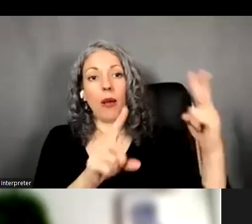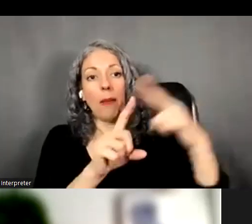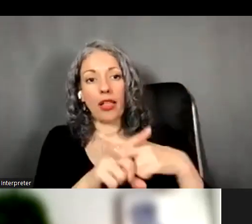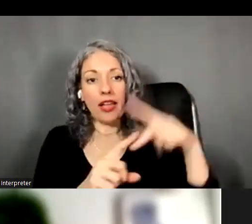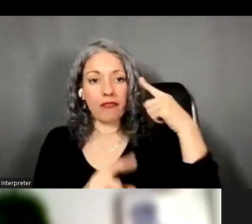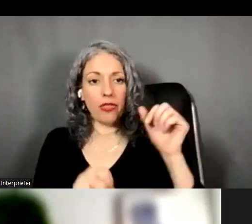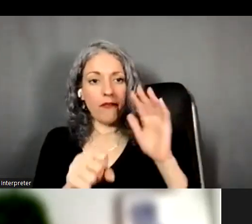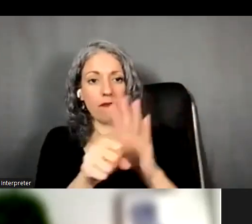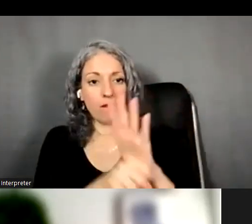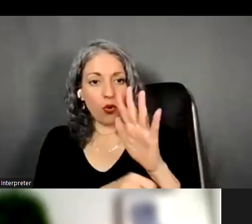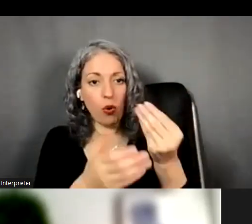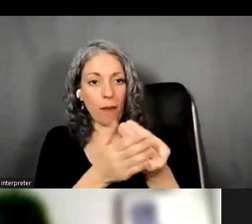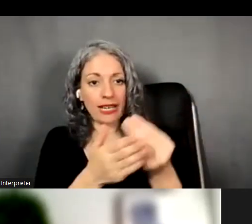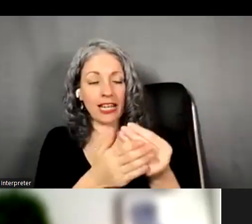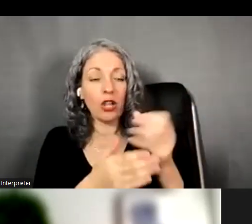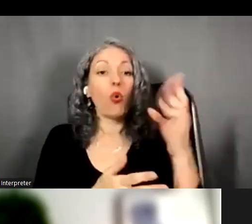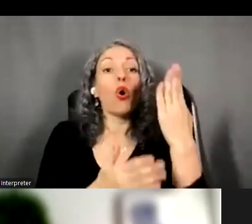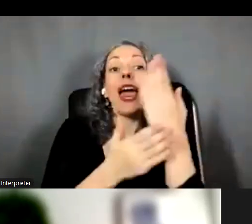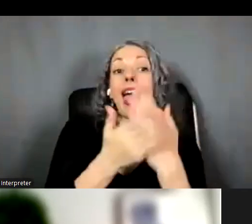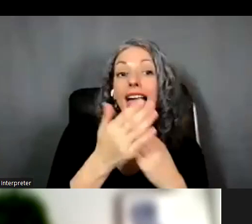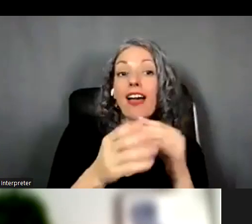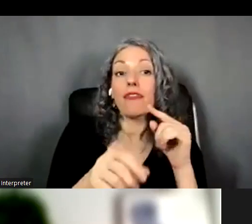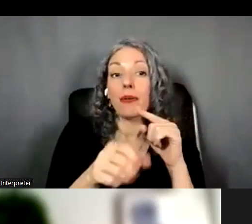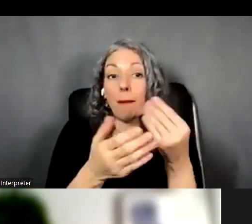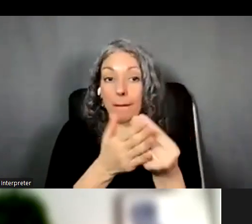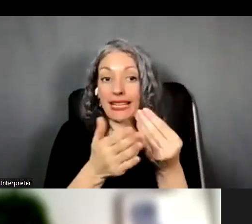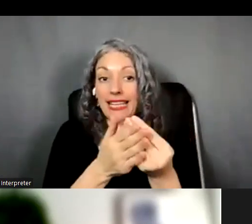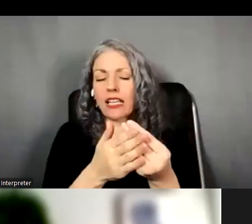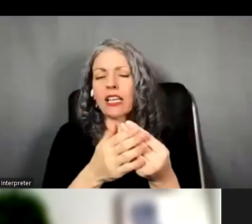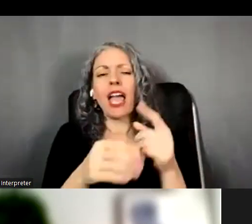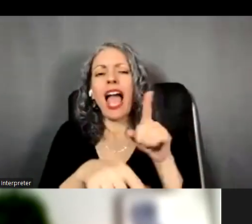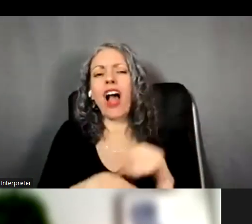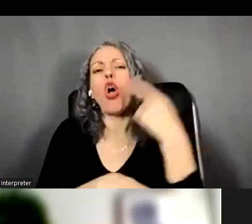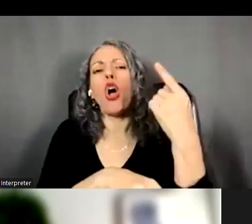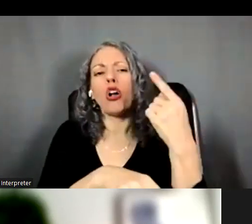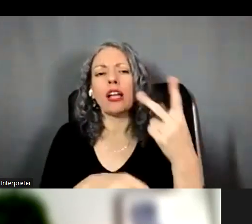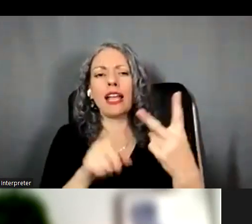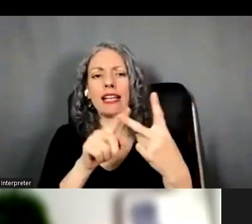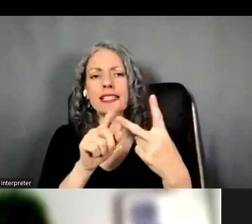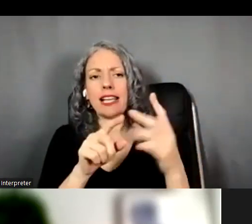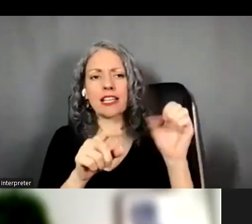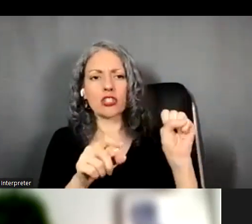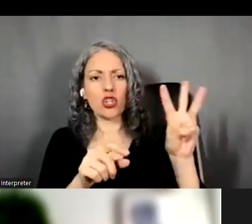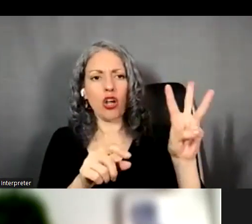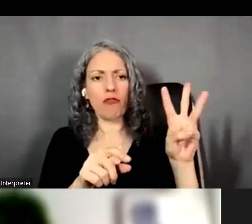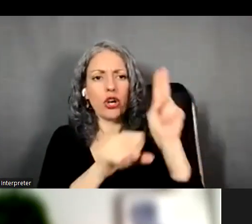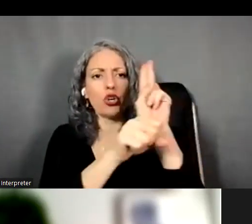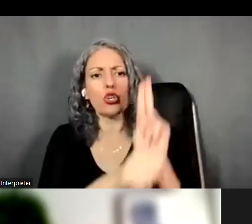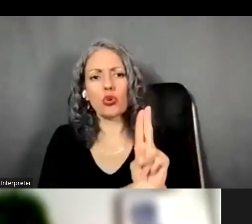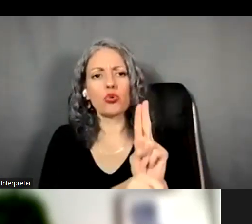staff or partial? What was the time frame for that? And the second is, what software is everyone using for your case